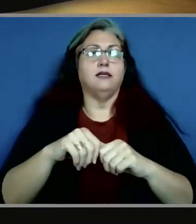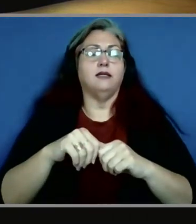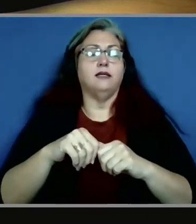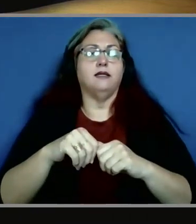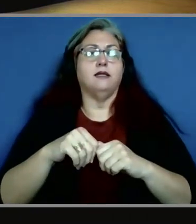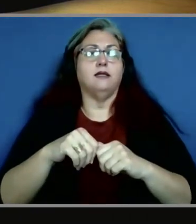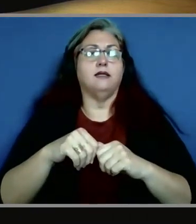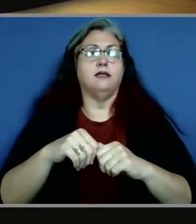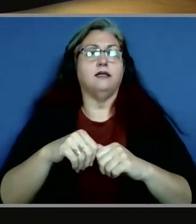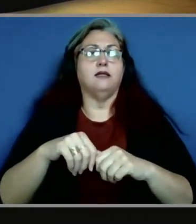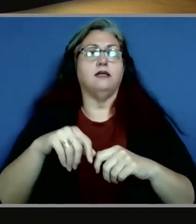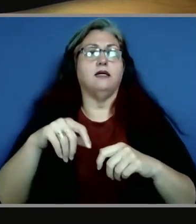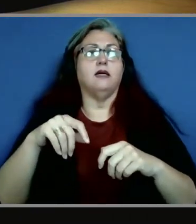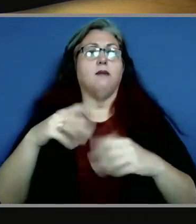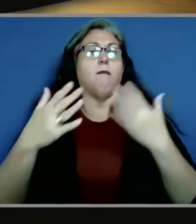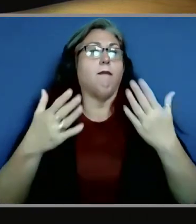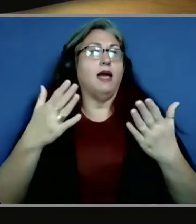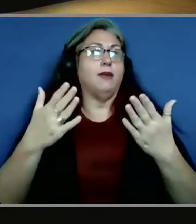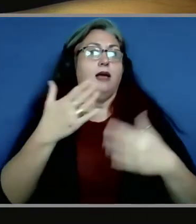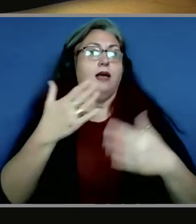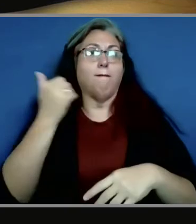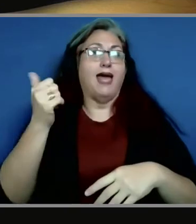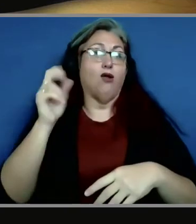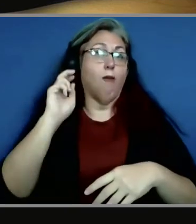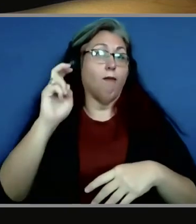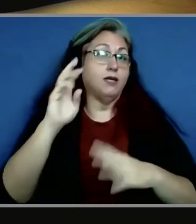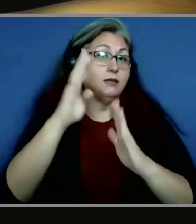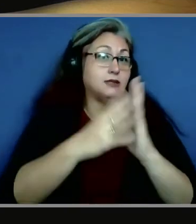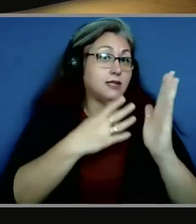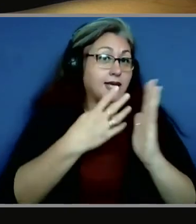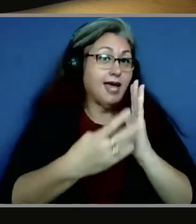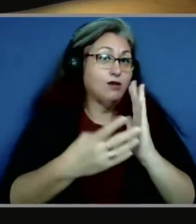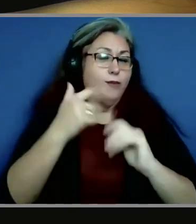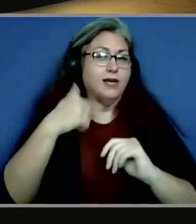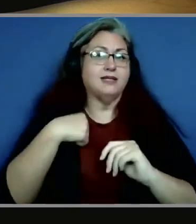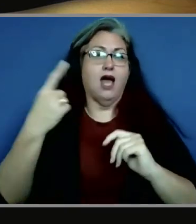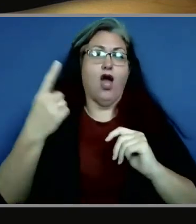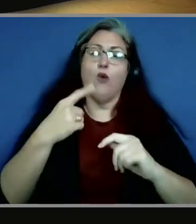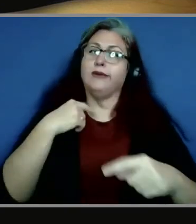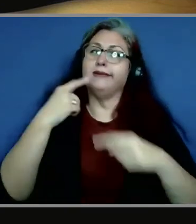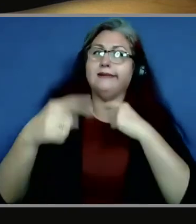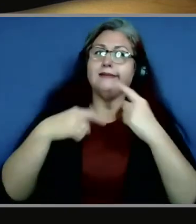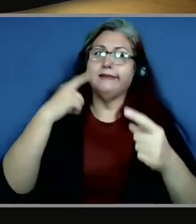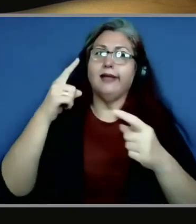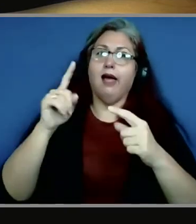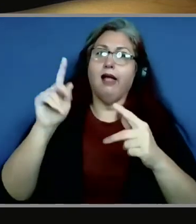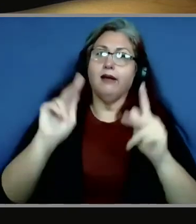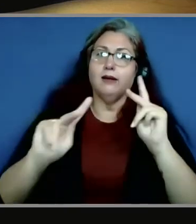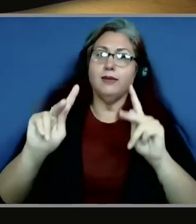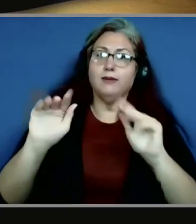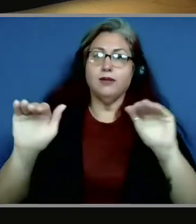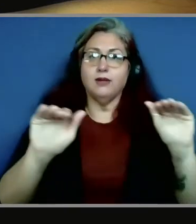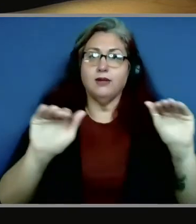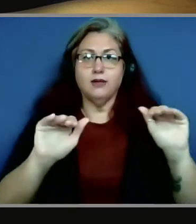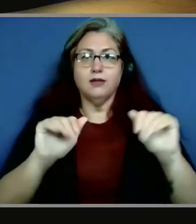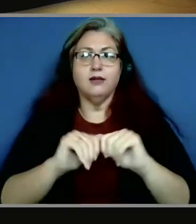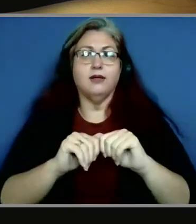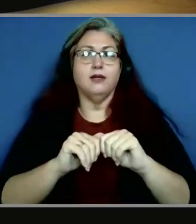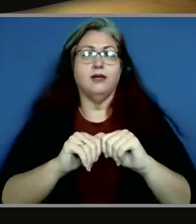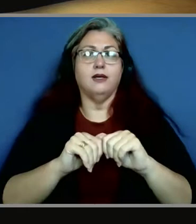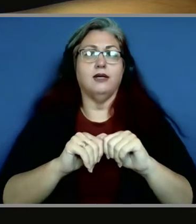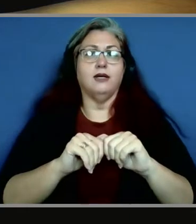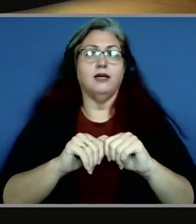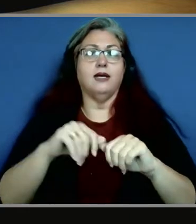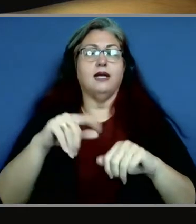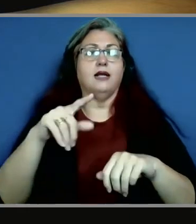population. Perhaps even a better bus schedule. As I've always told people, the hotel's work schedule is from 1